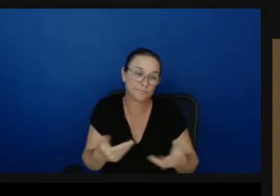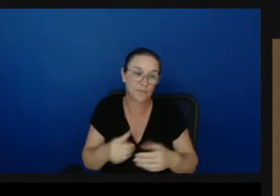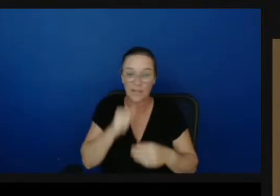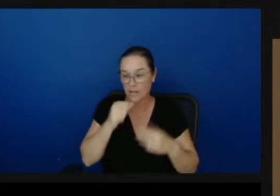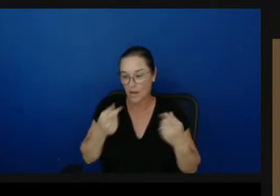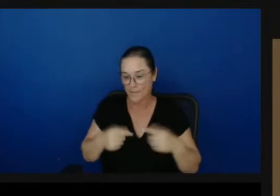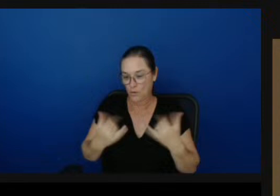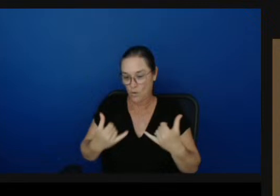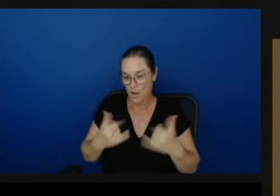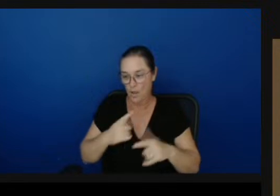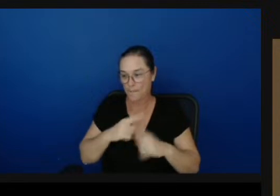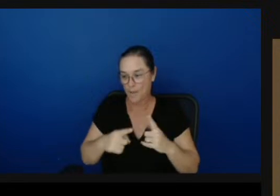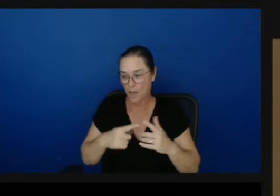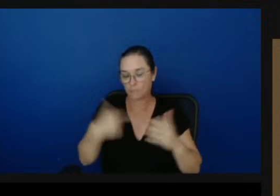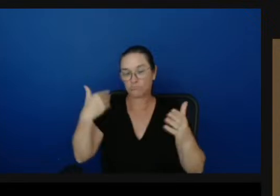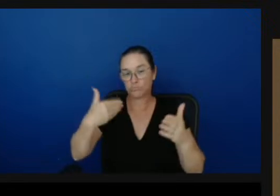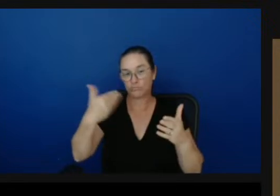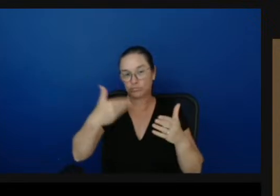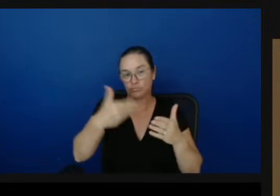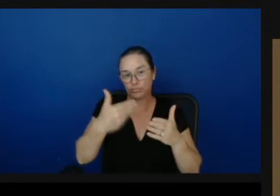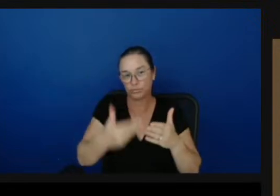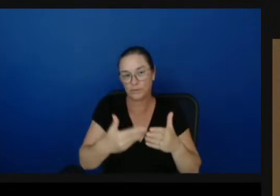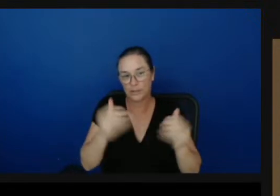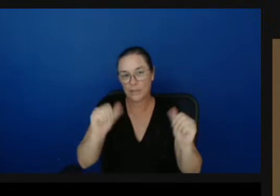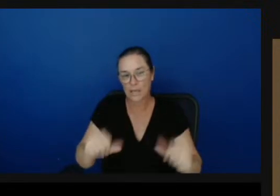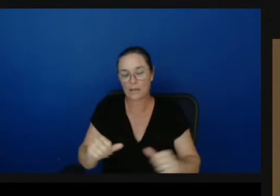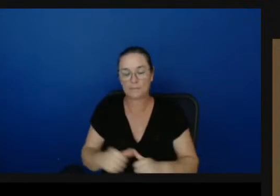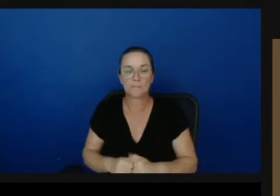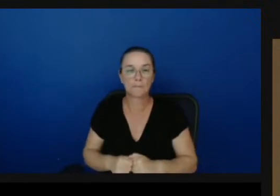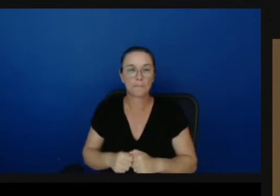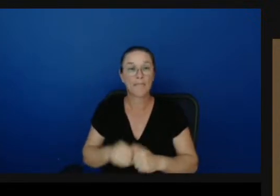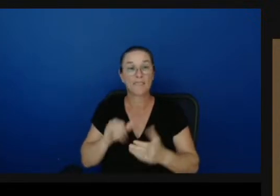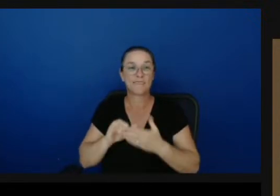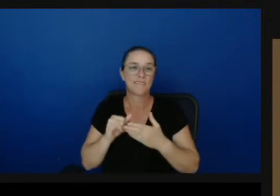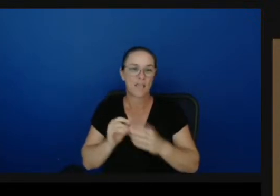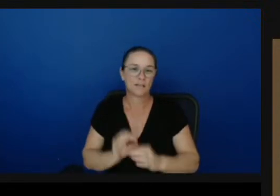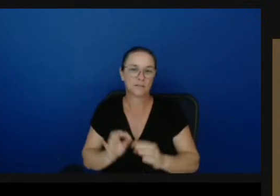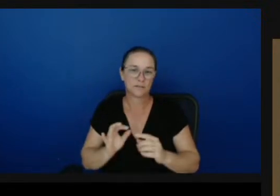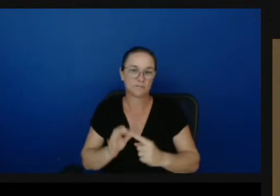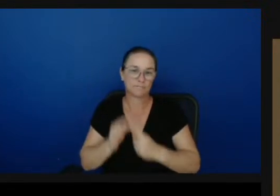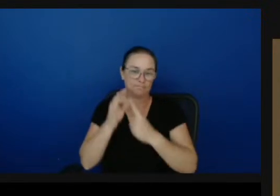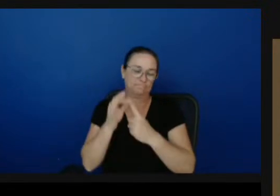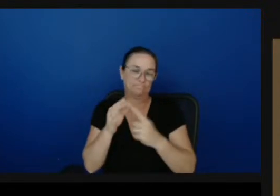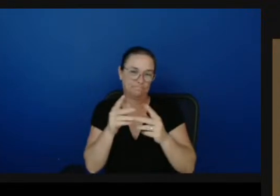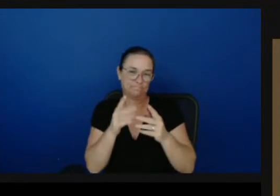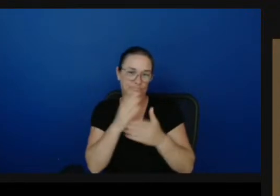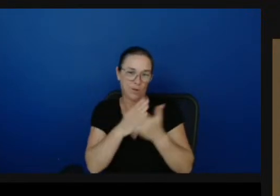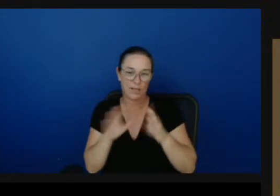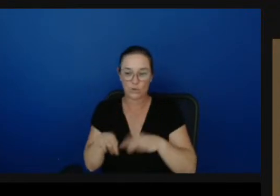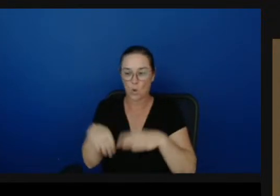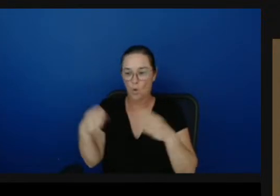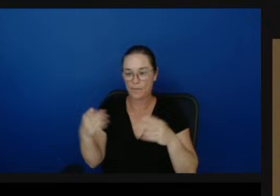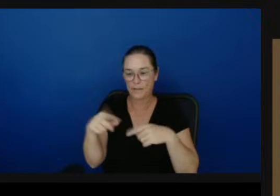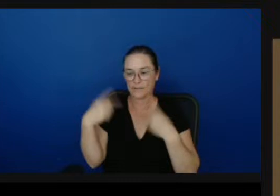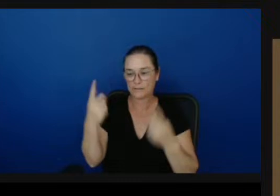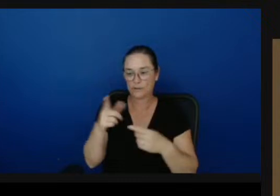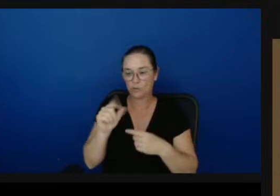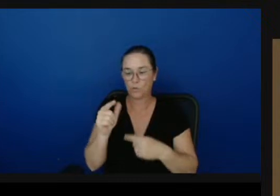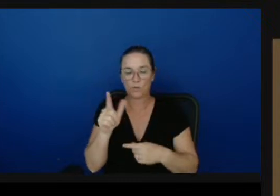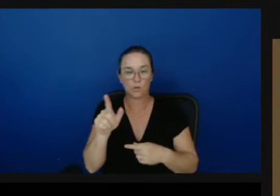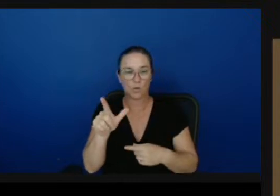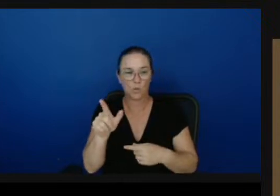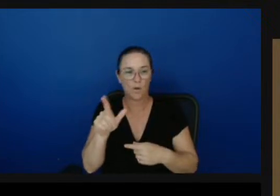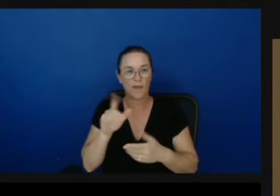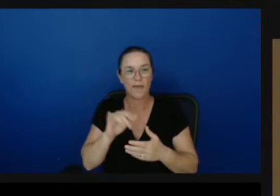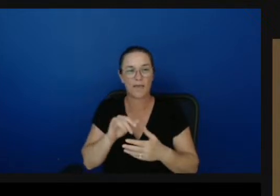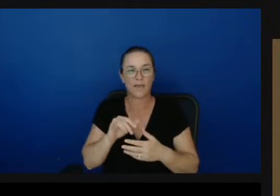but it's progressing towards being able to do that. So that's really the significance, is that it's opening the rift zone for the first time since 2021. The rift zone really